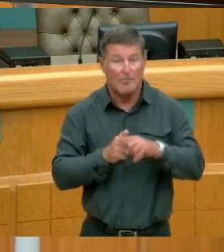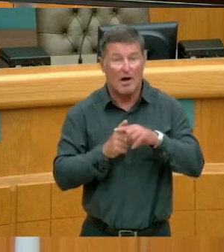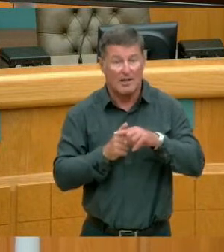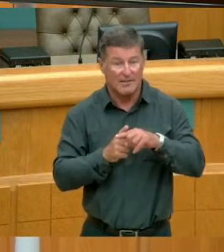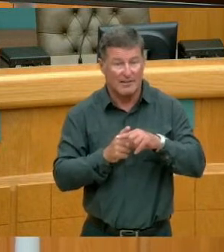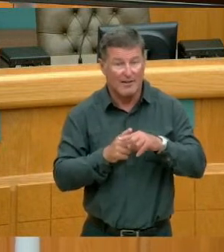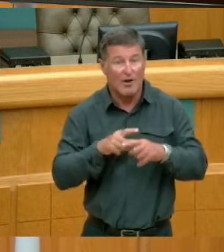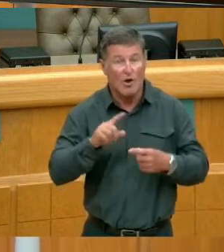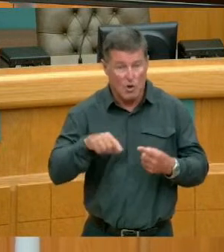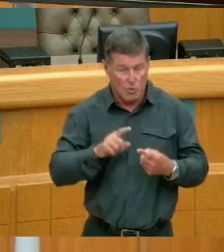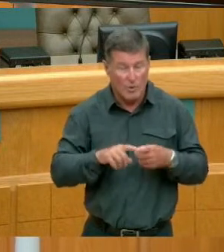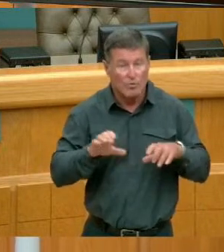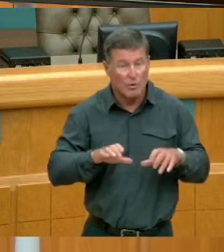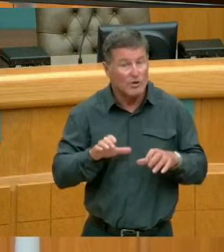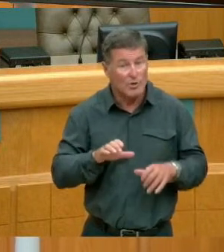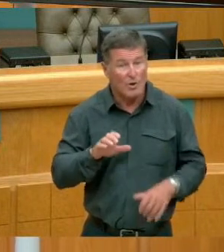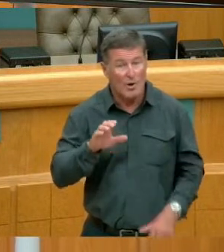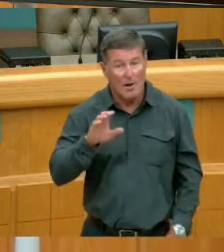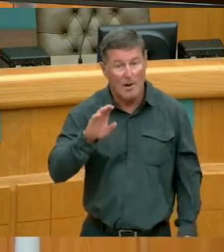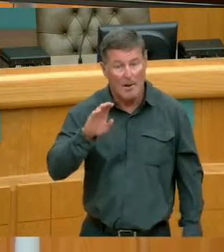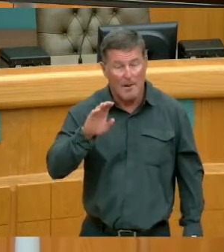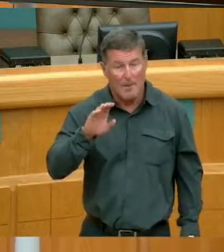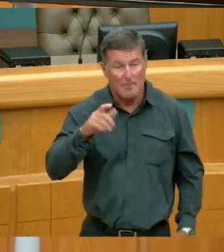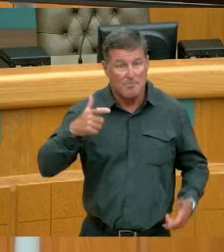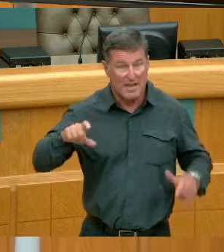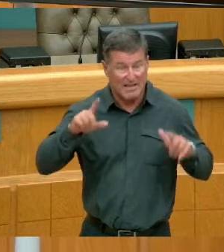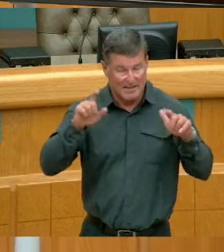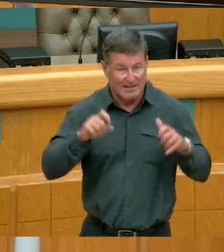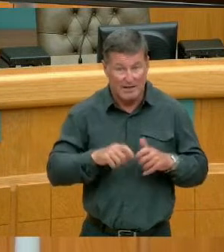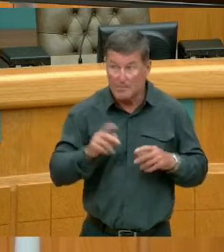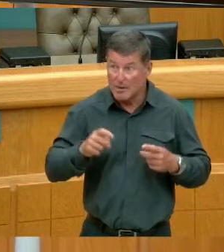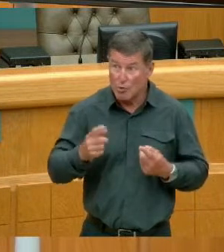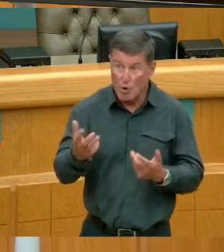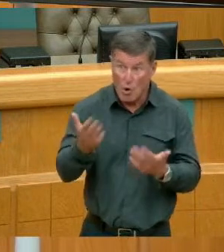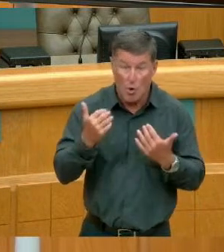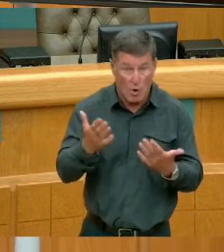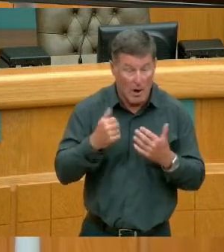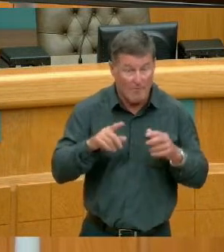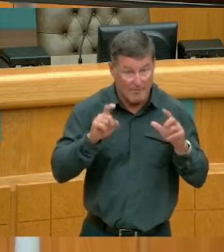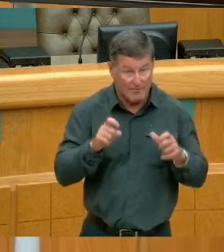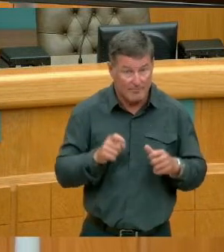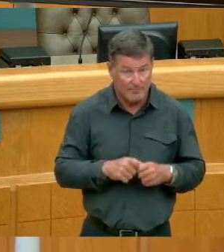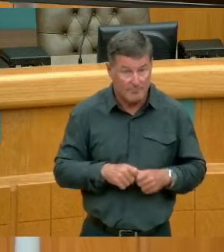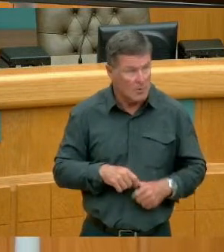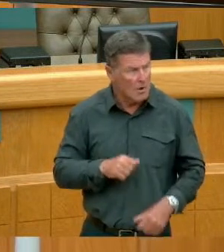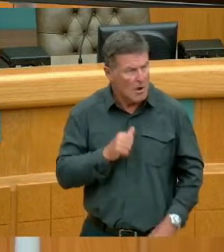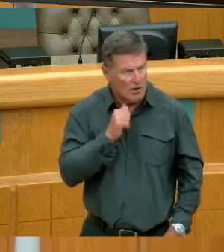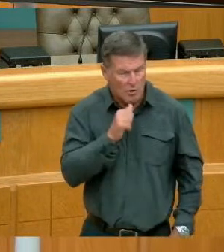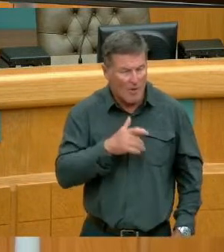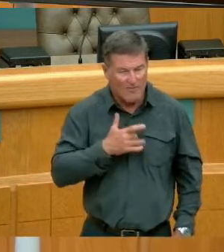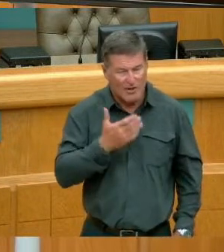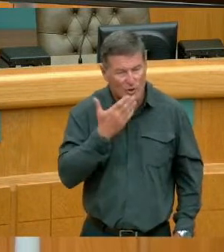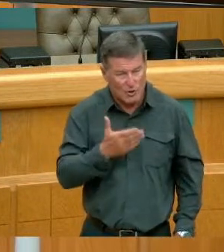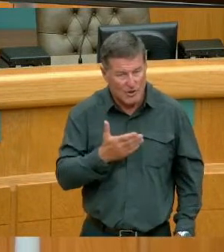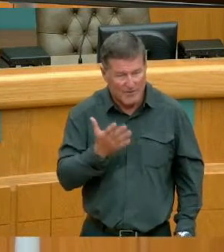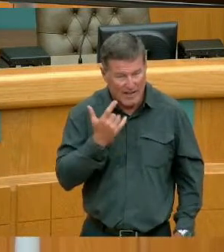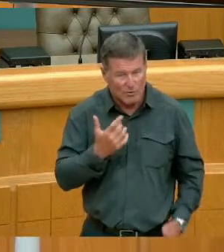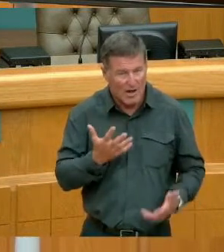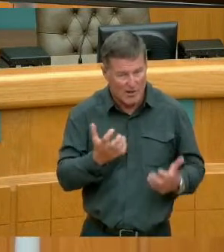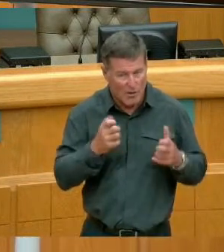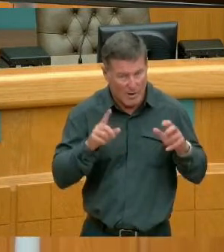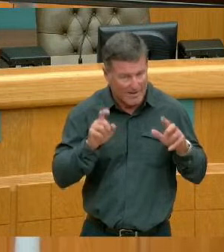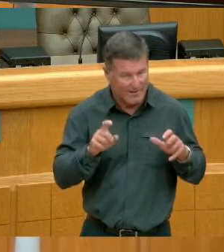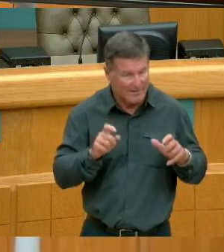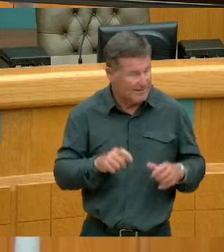our numbers are so huge. And the people that want to get tested typically don't feel good. That's why they want to get